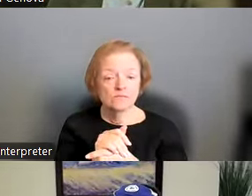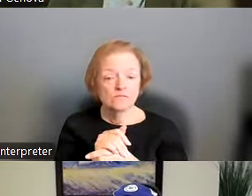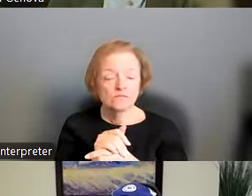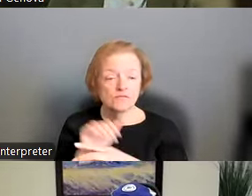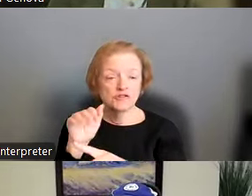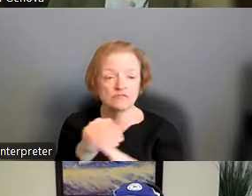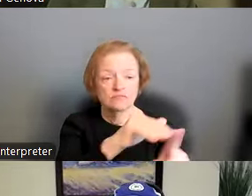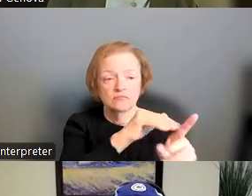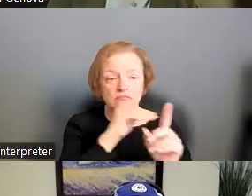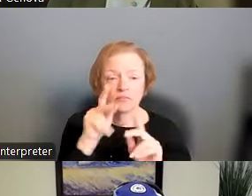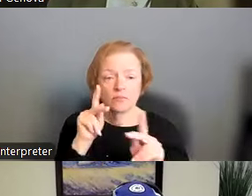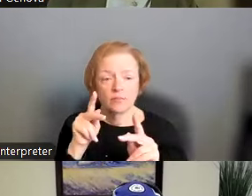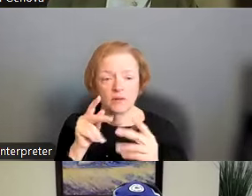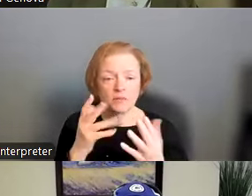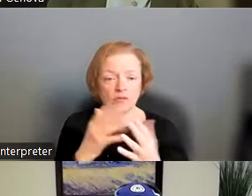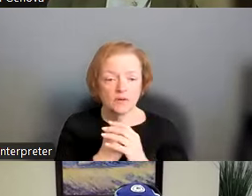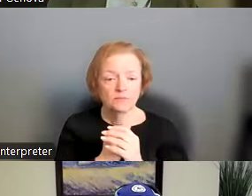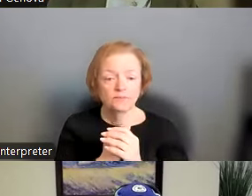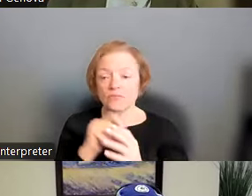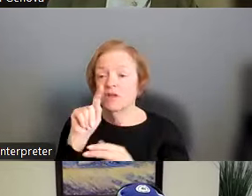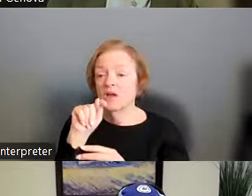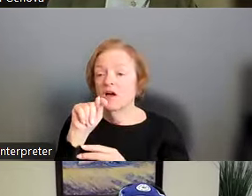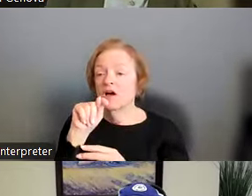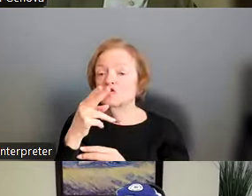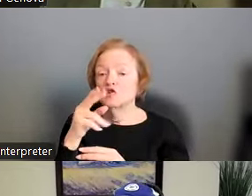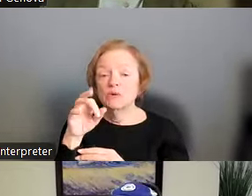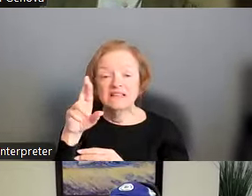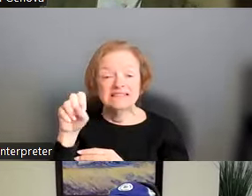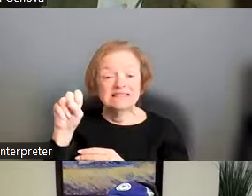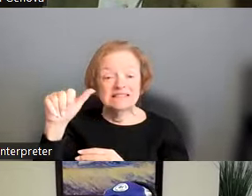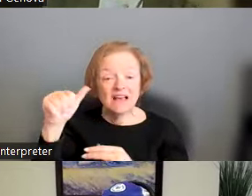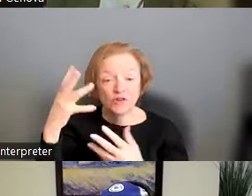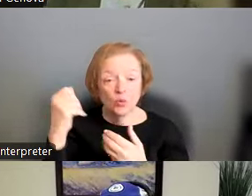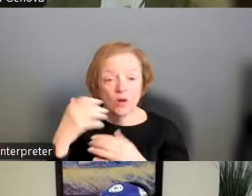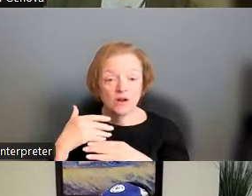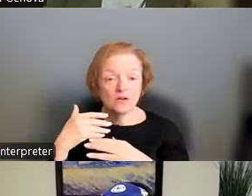Tricia, if you want to share that with us, we can post it on our next nTIDE.